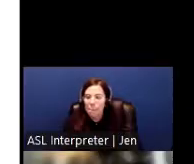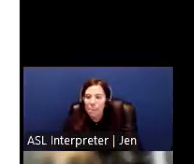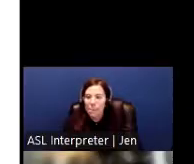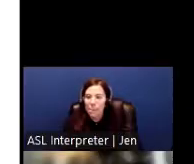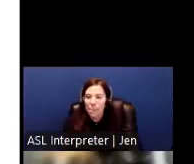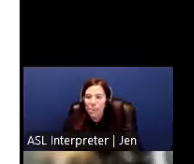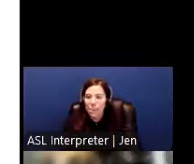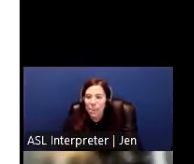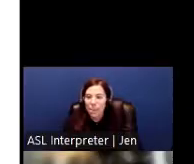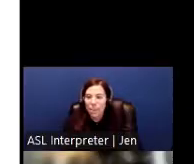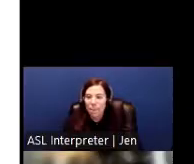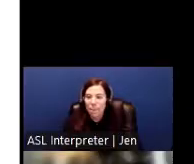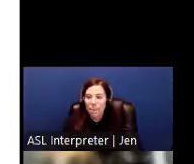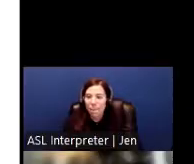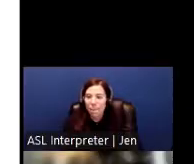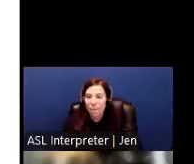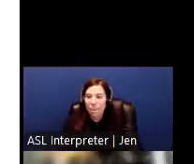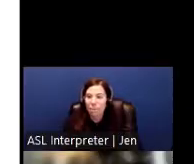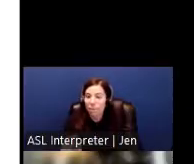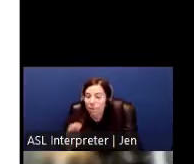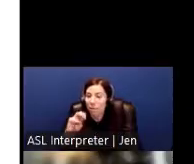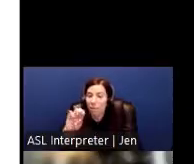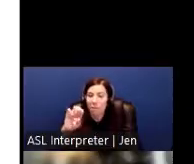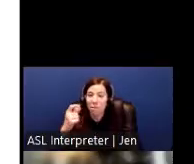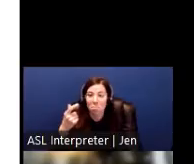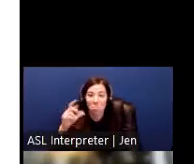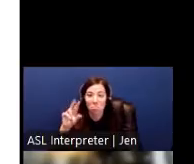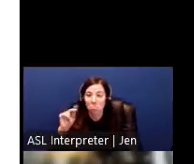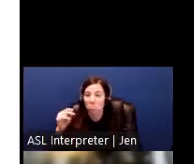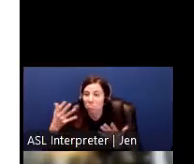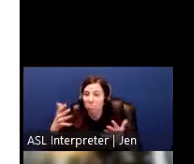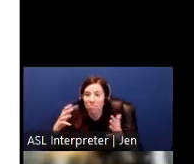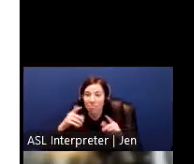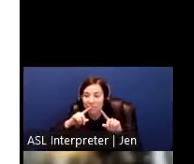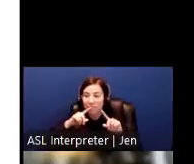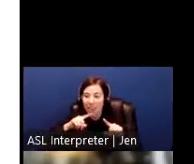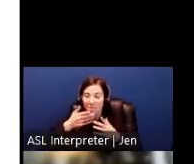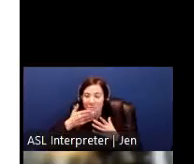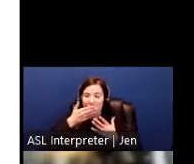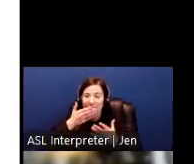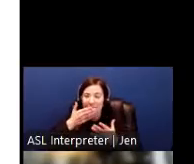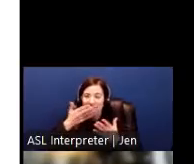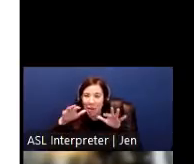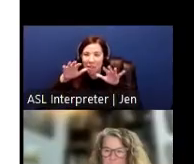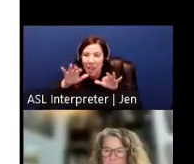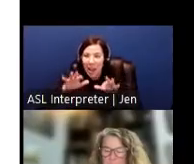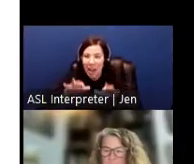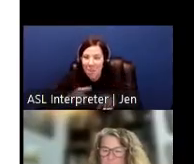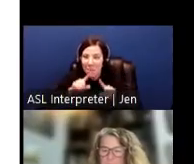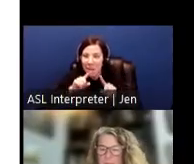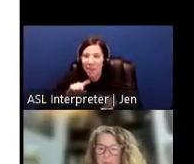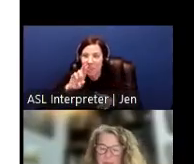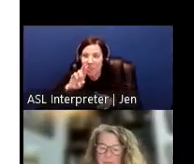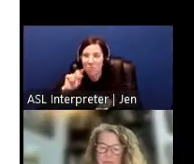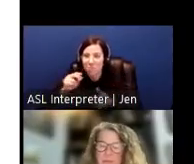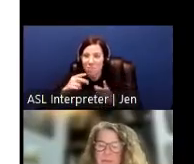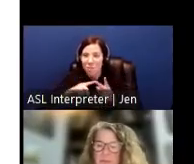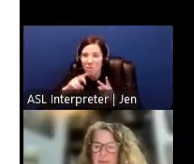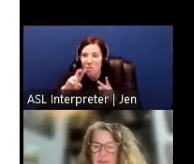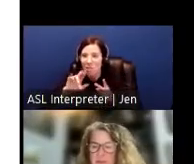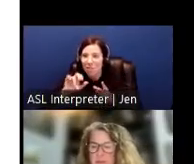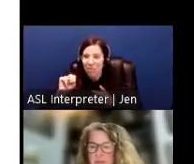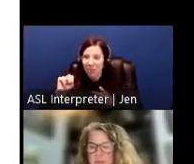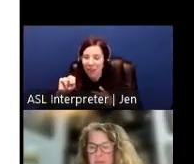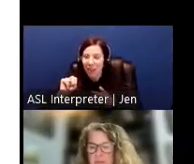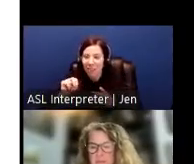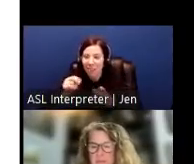Would anyone? No, I think they have all been answered. Thank you for typing answers, Ruth and Ryan. Gosh. So